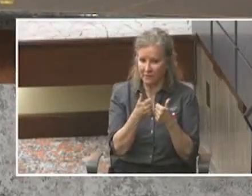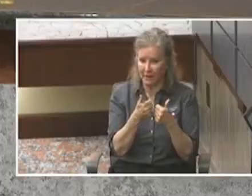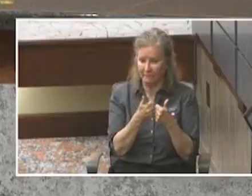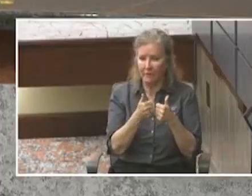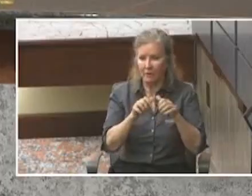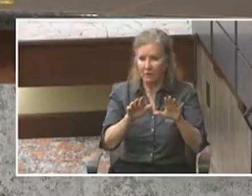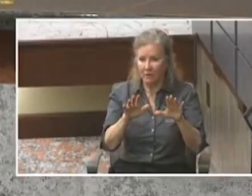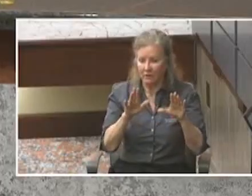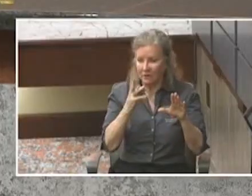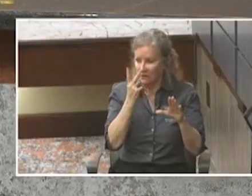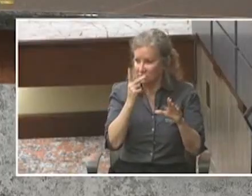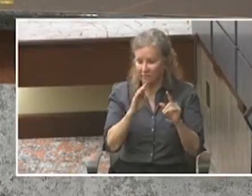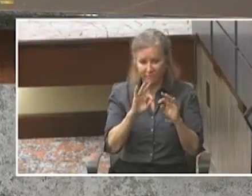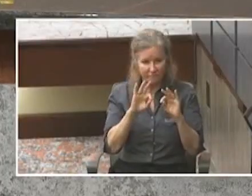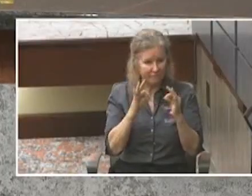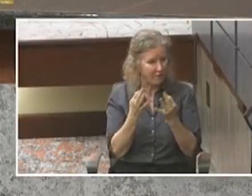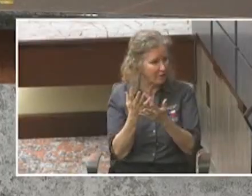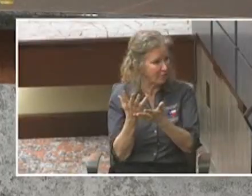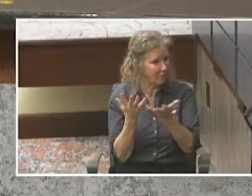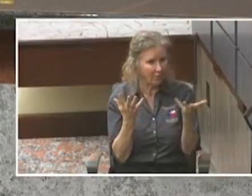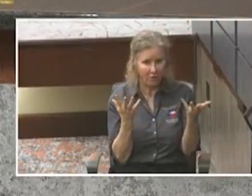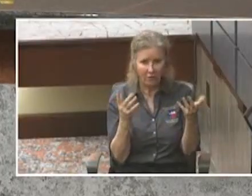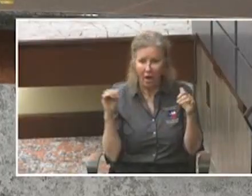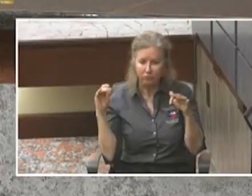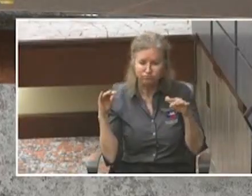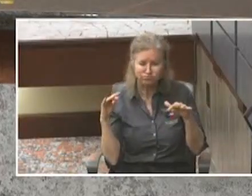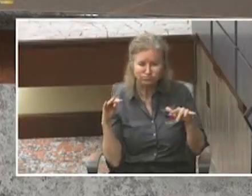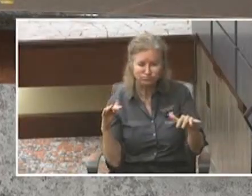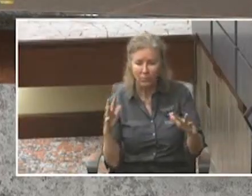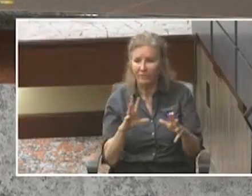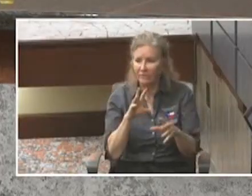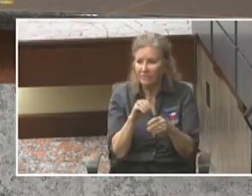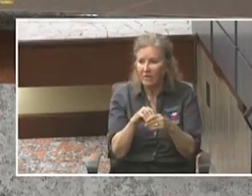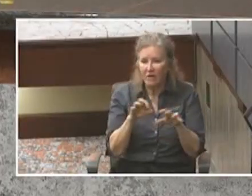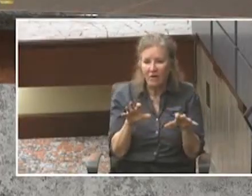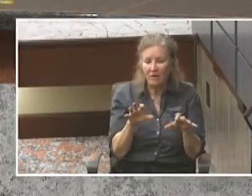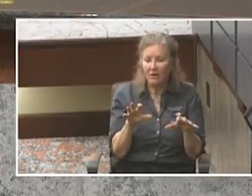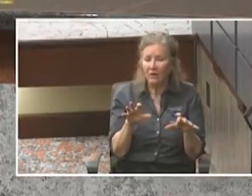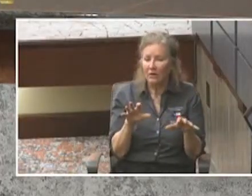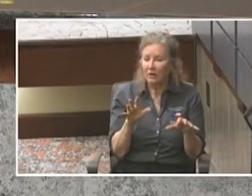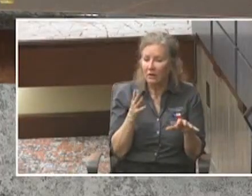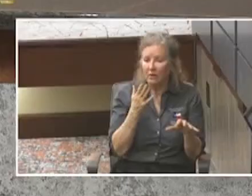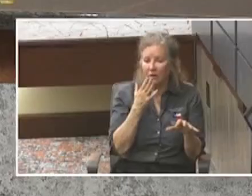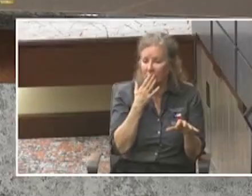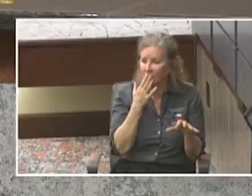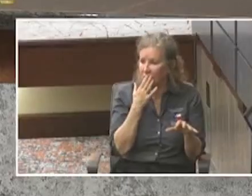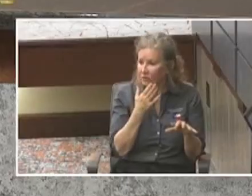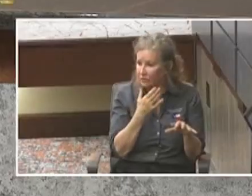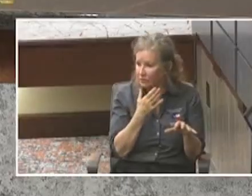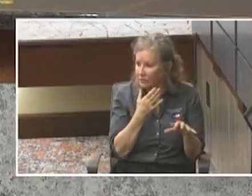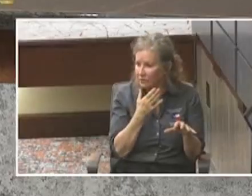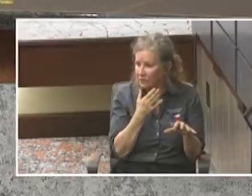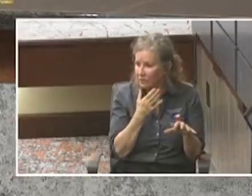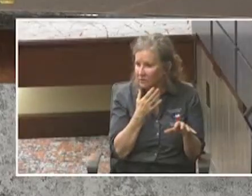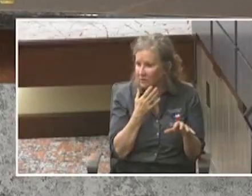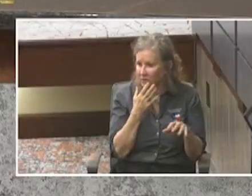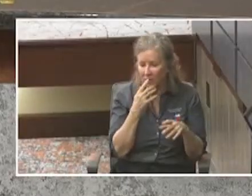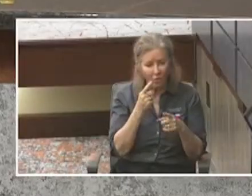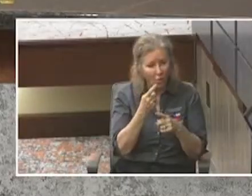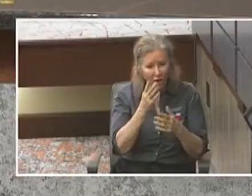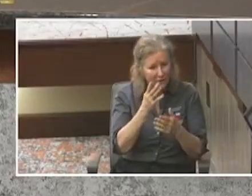all of the families that were engaged. And I mean, the Globetrotters are amazing anyway, and they too are celebrating 100